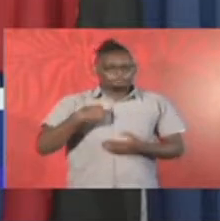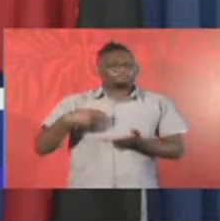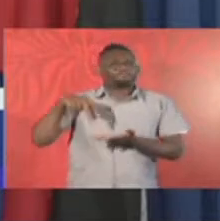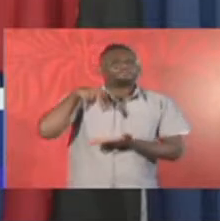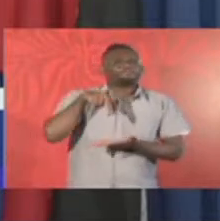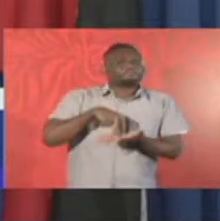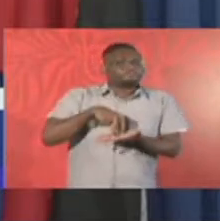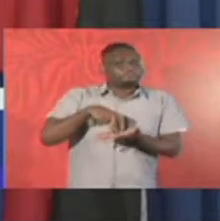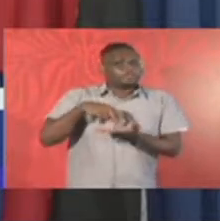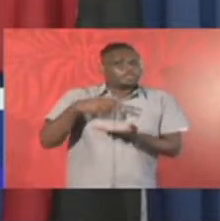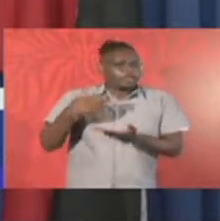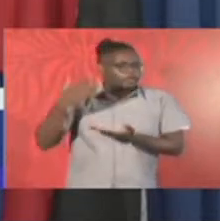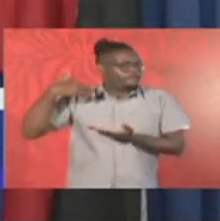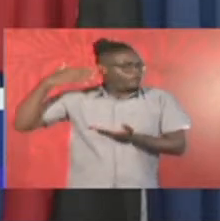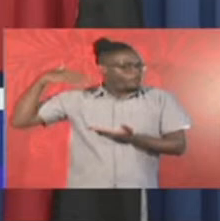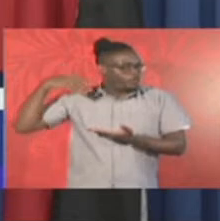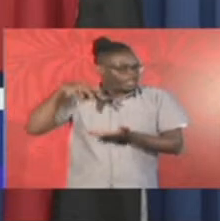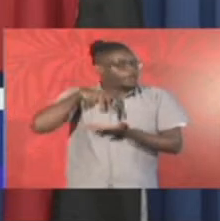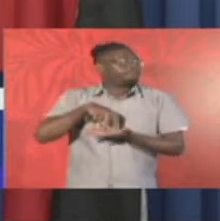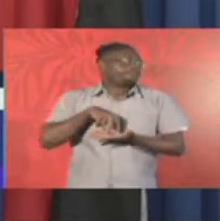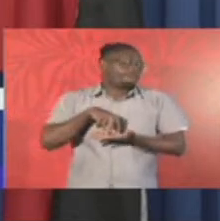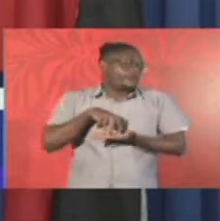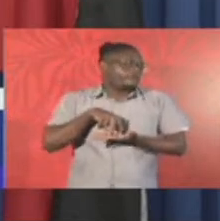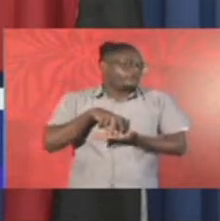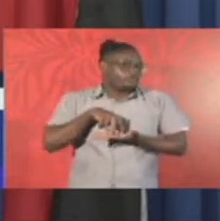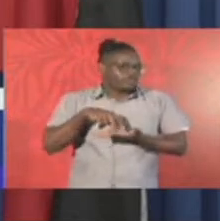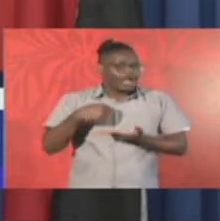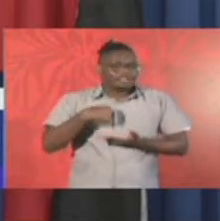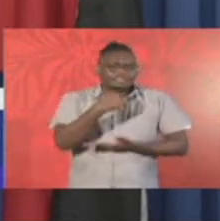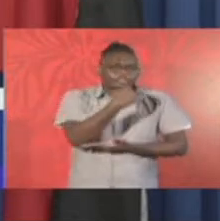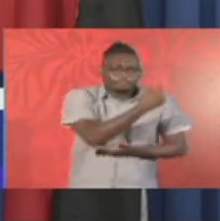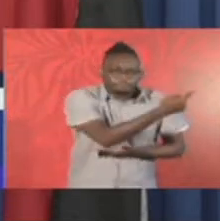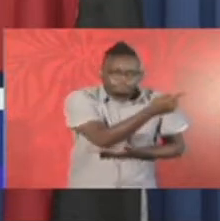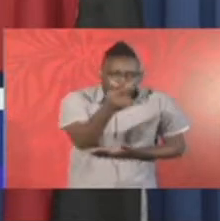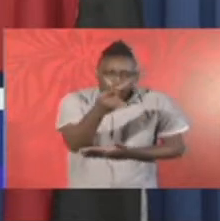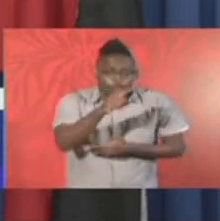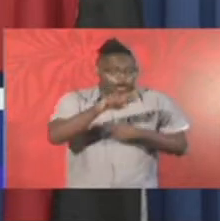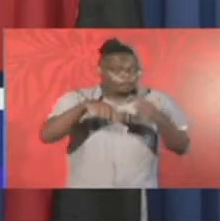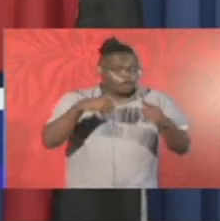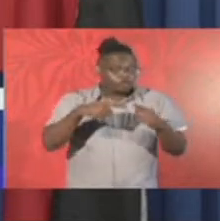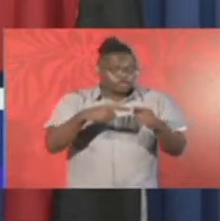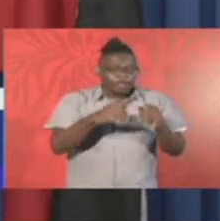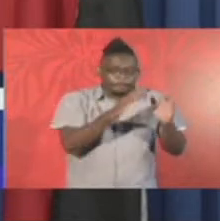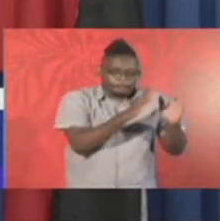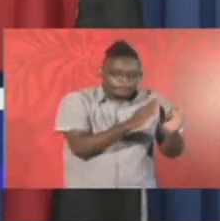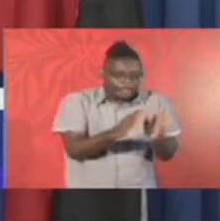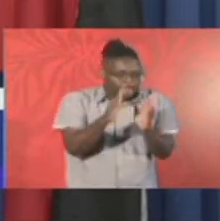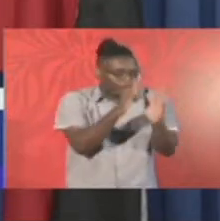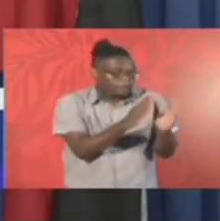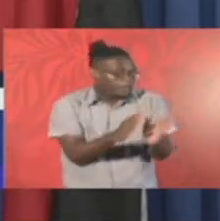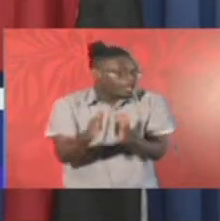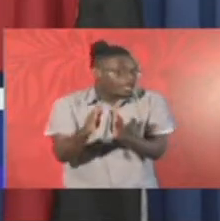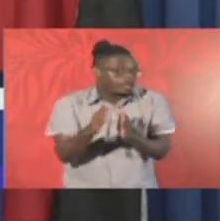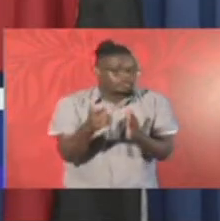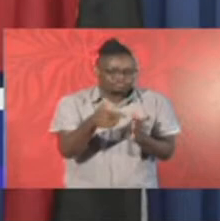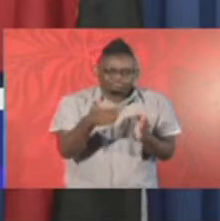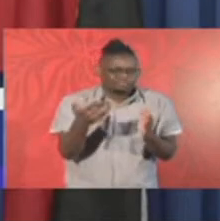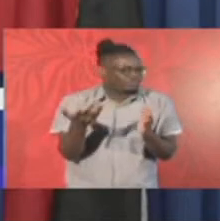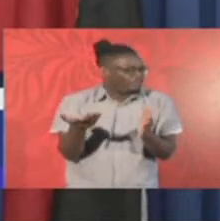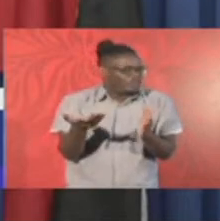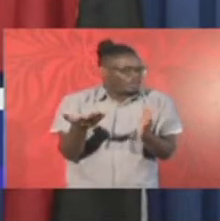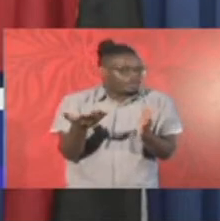outlined a pathway to a possible position, best case for us in